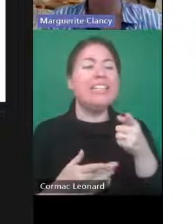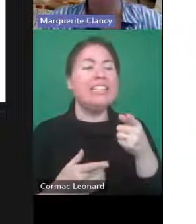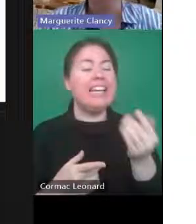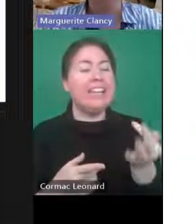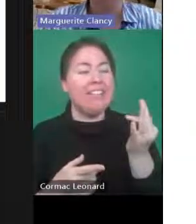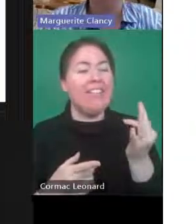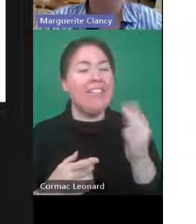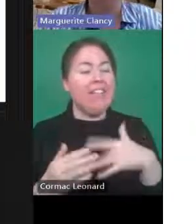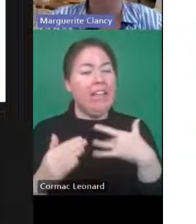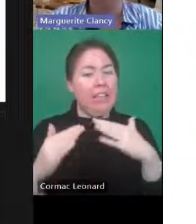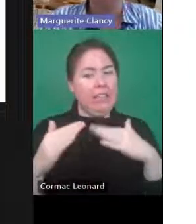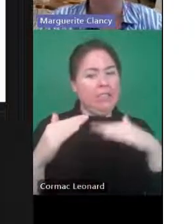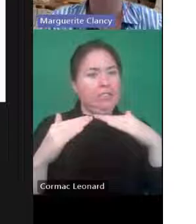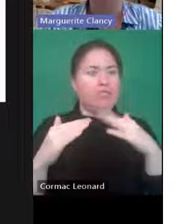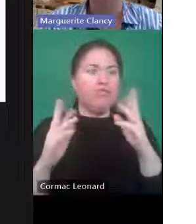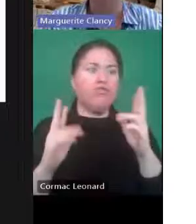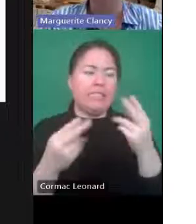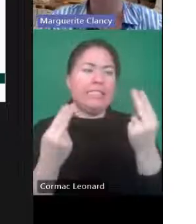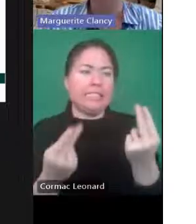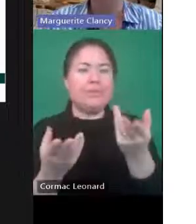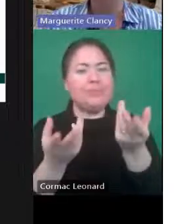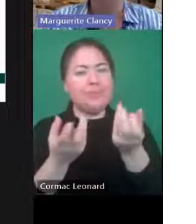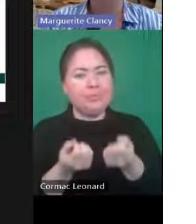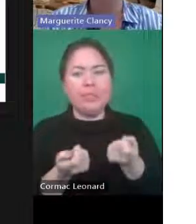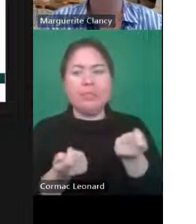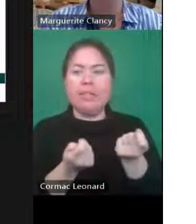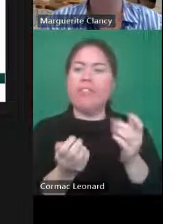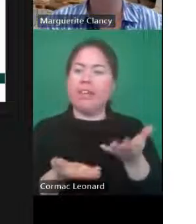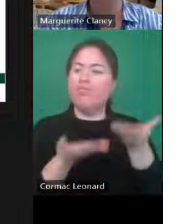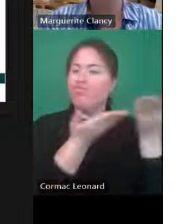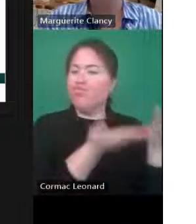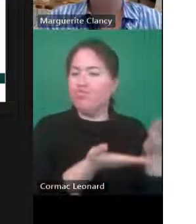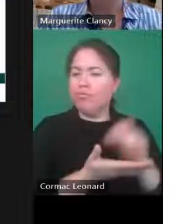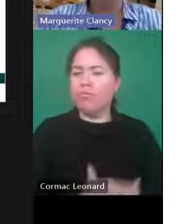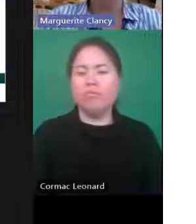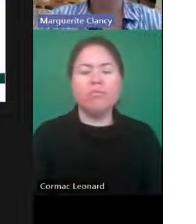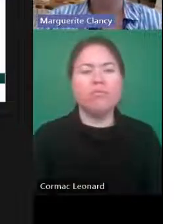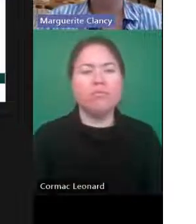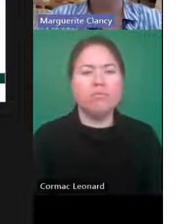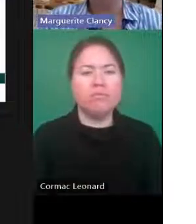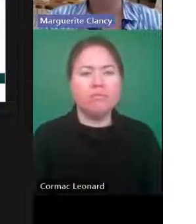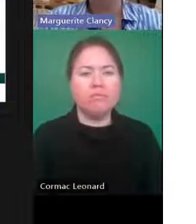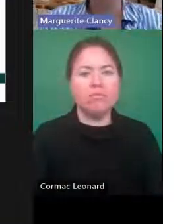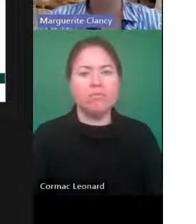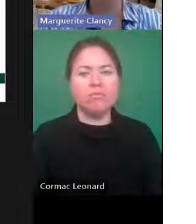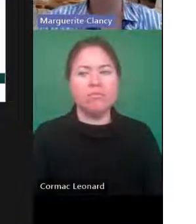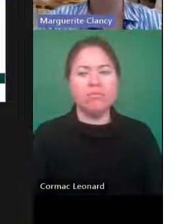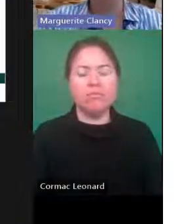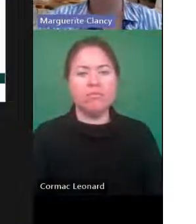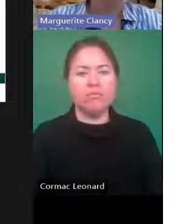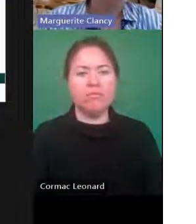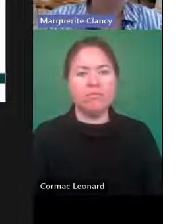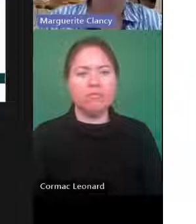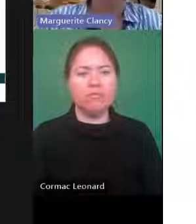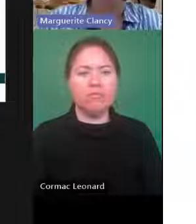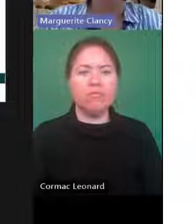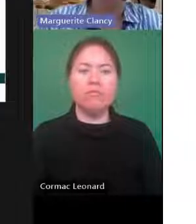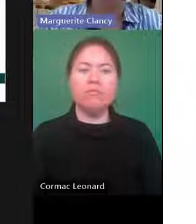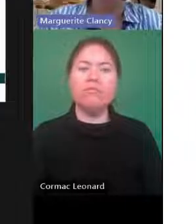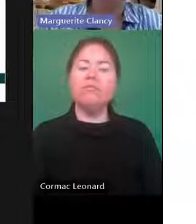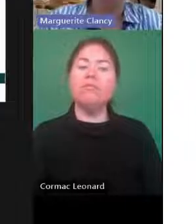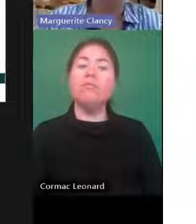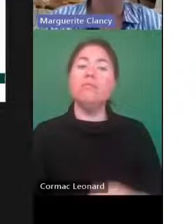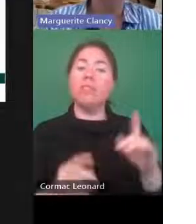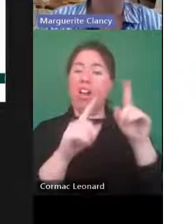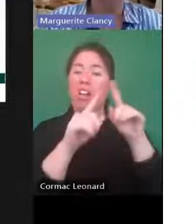to be taken on by the team and managed thereon. This gives you just an overview of what the actual portal